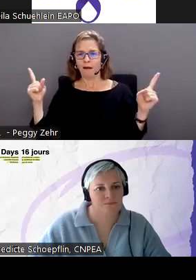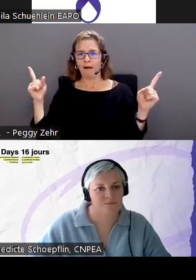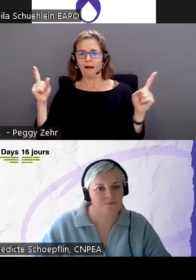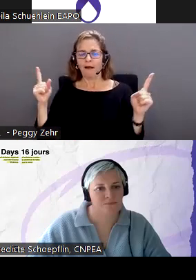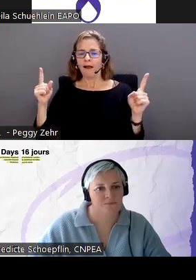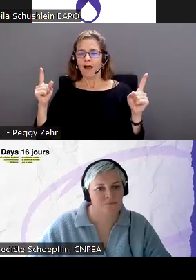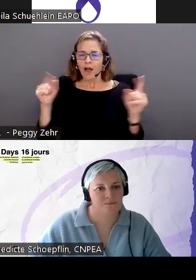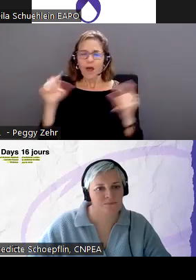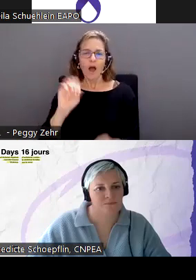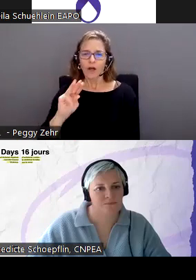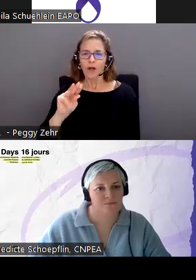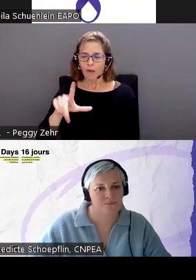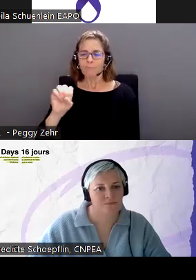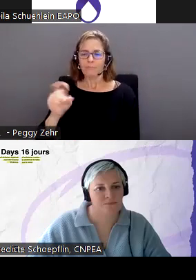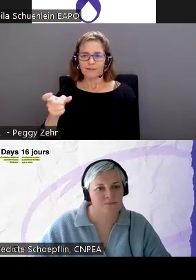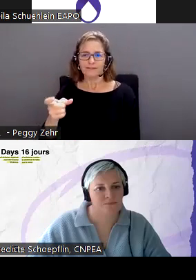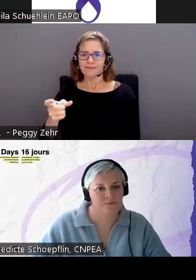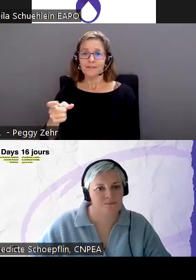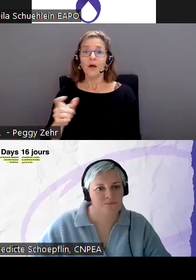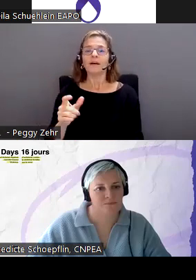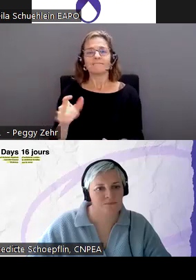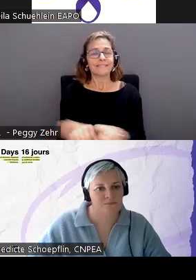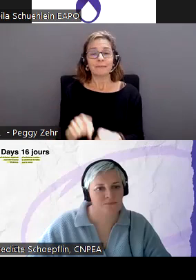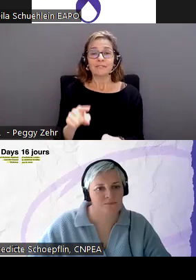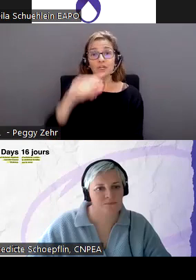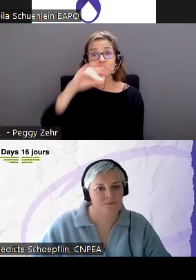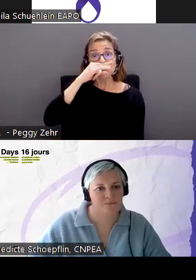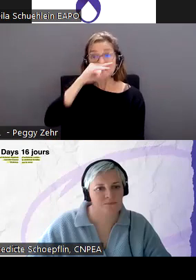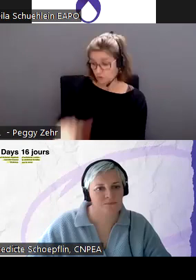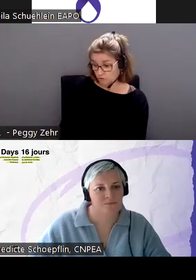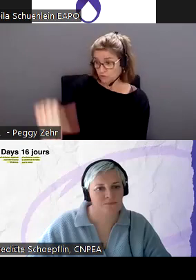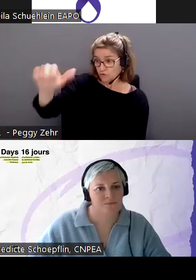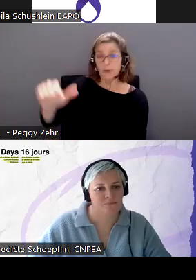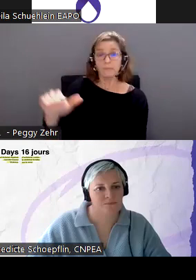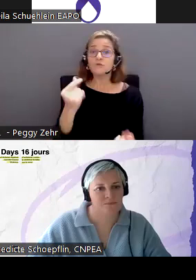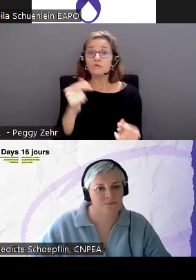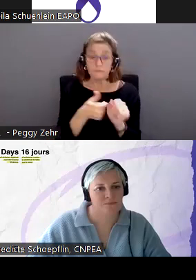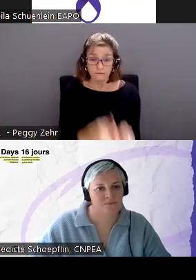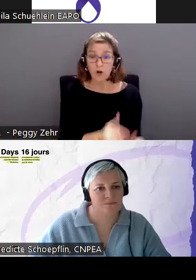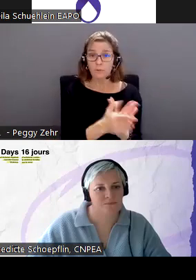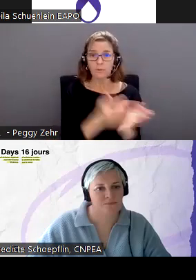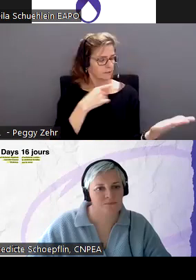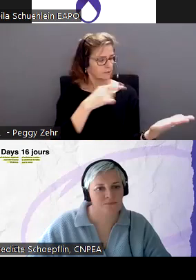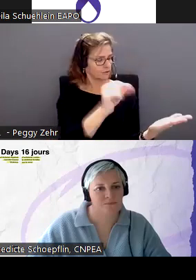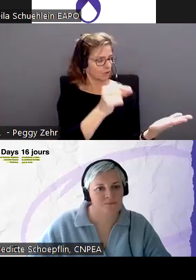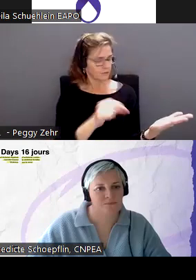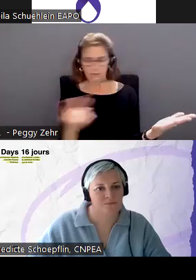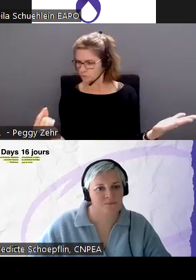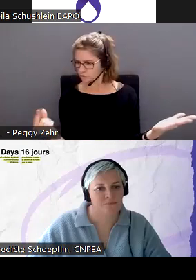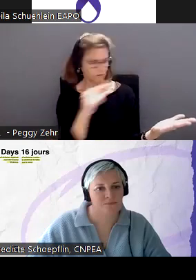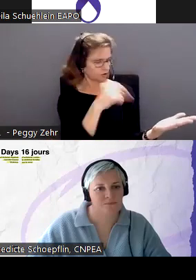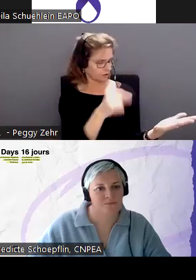no manual that is going to help you do that in a way that you can just check boxes and say, we did that to get to the